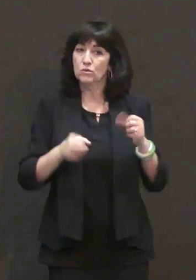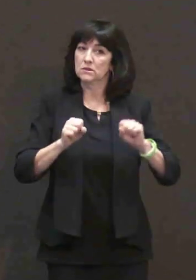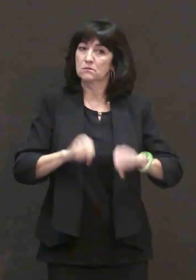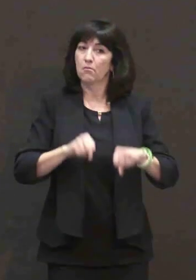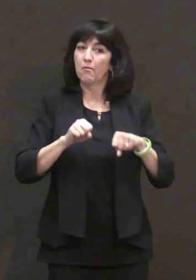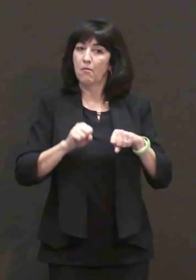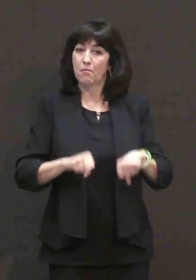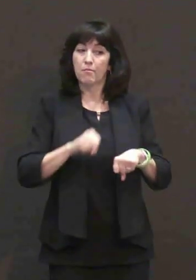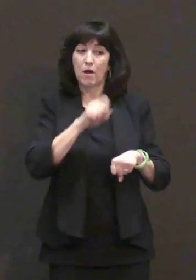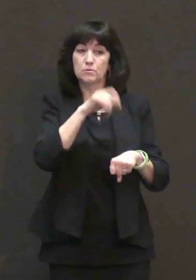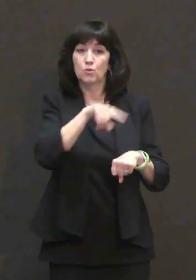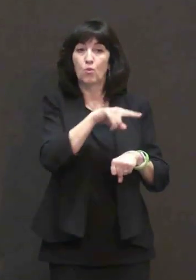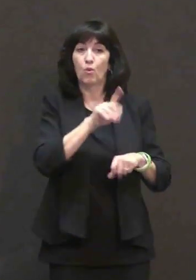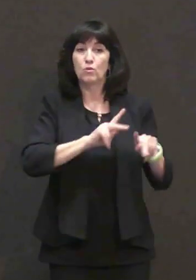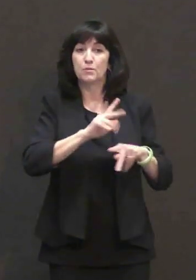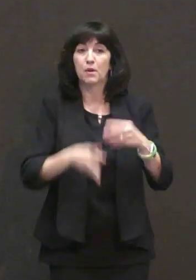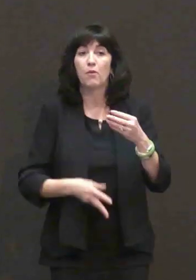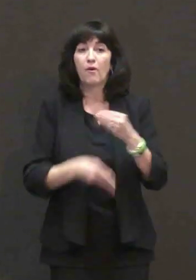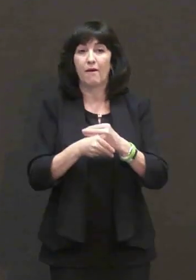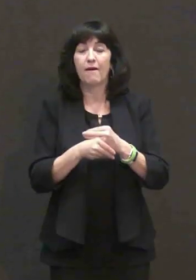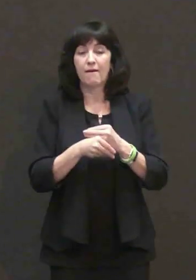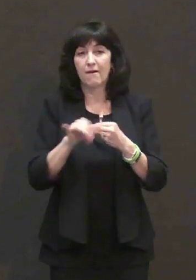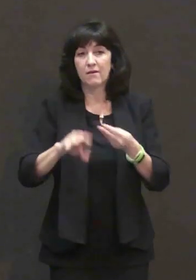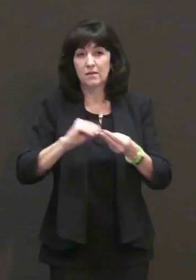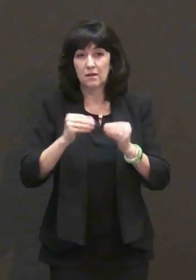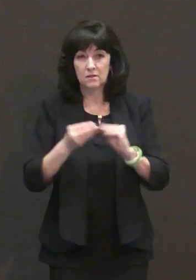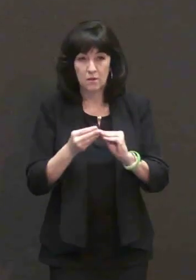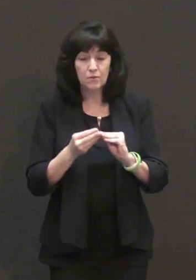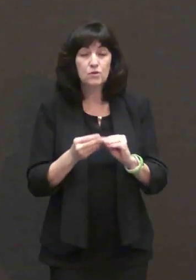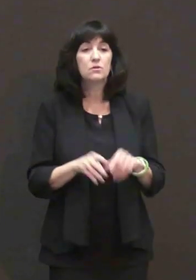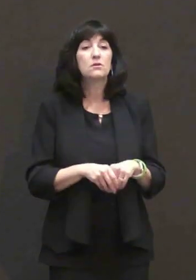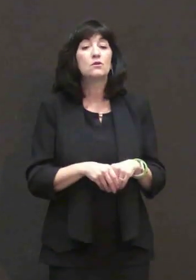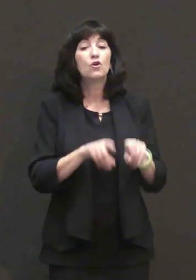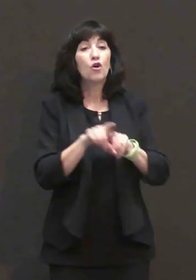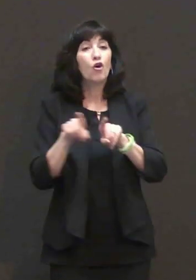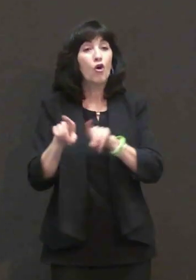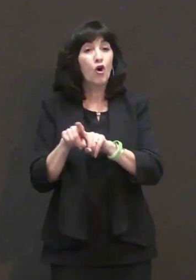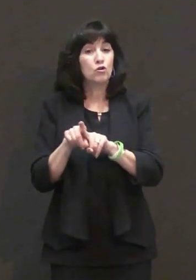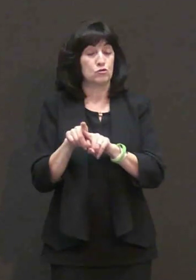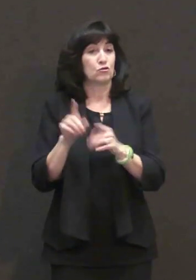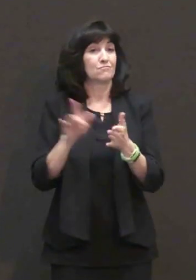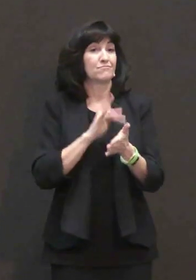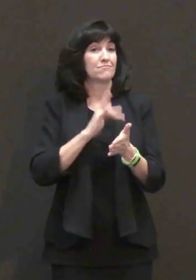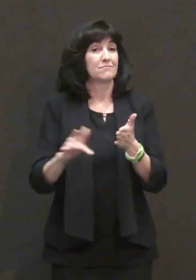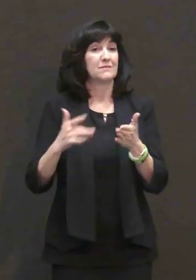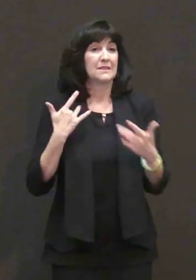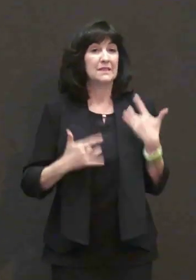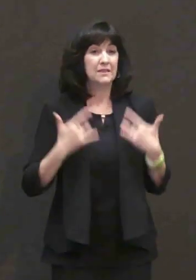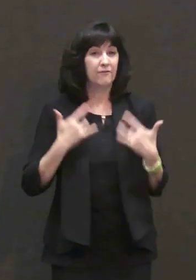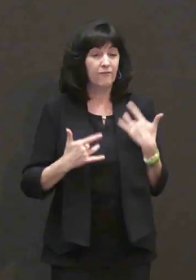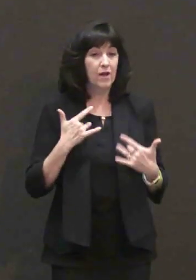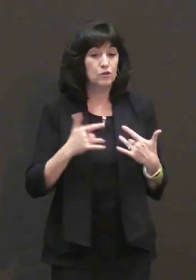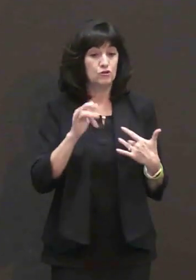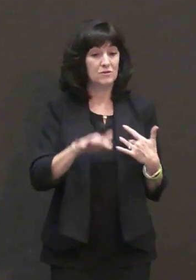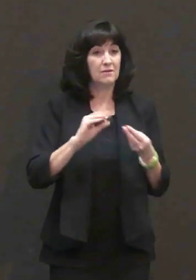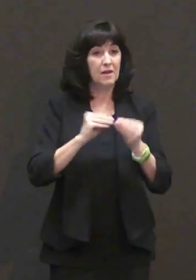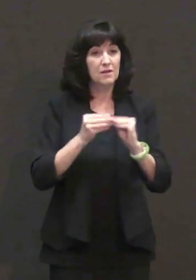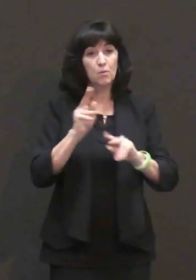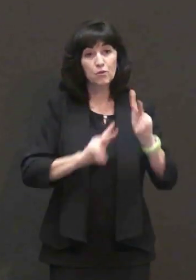at. And then as that infection, the number of positive cases increases, we'll expect a percentage of